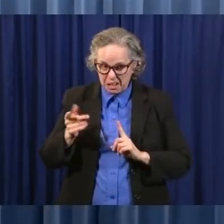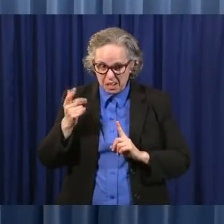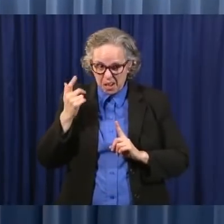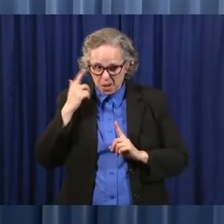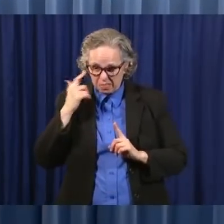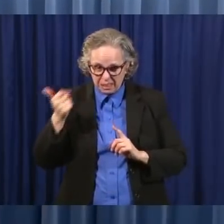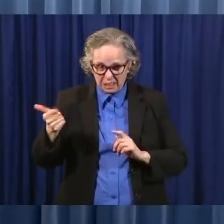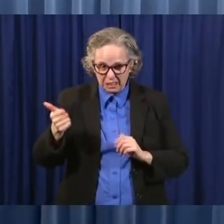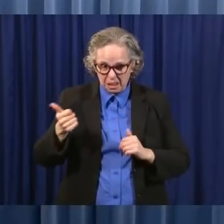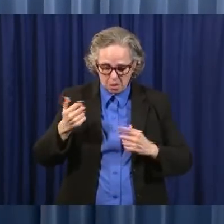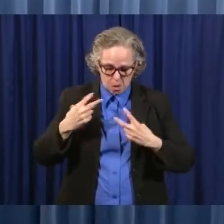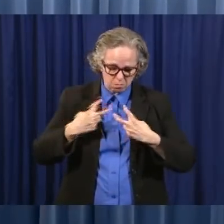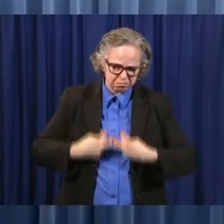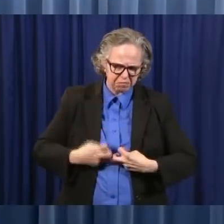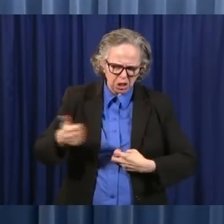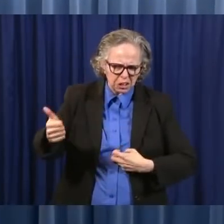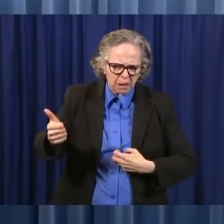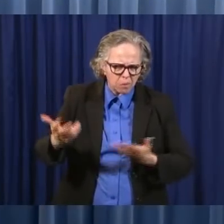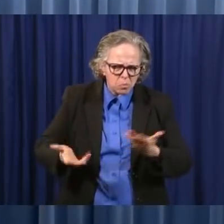or? I